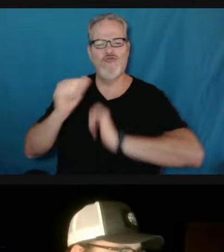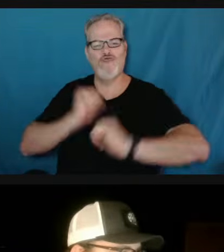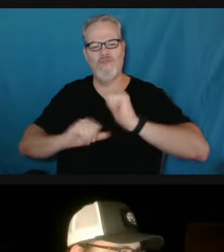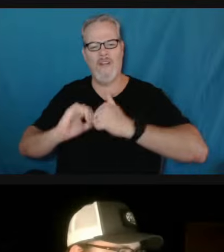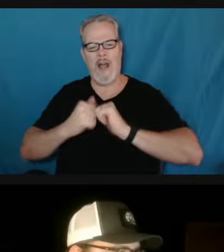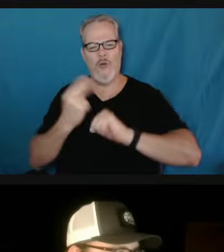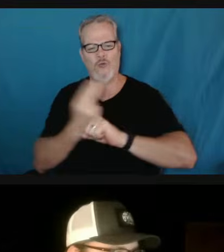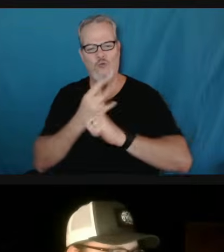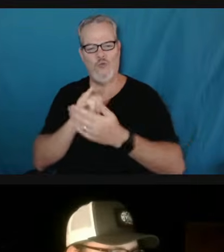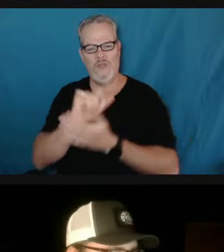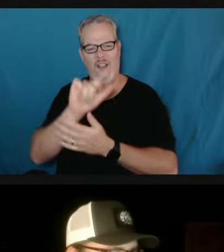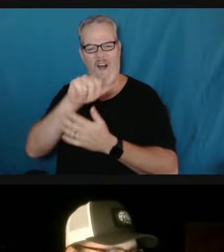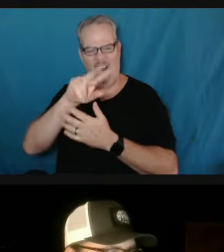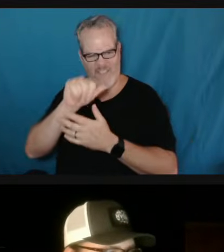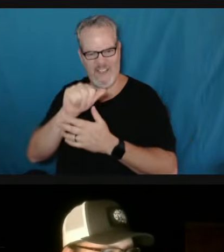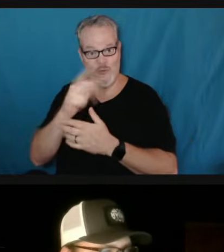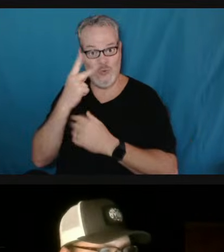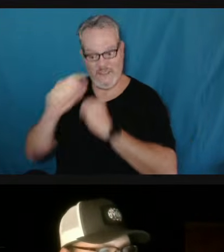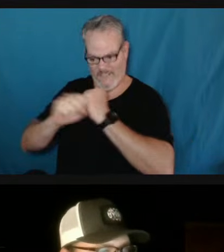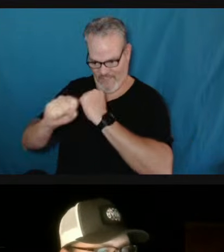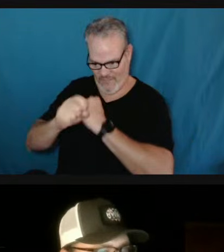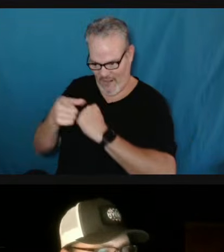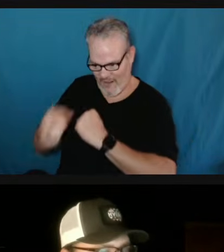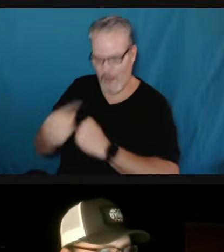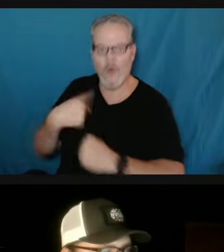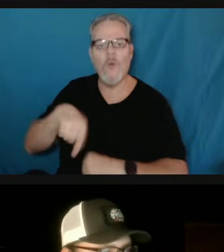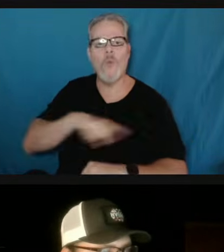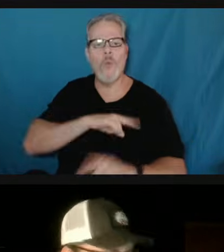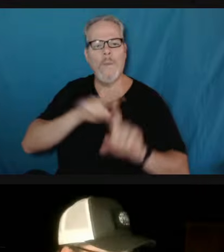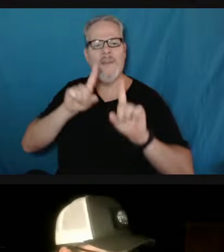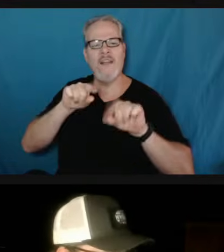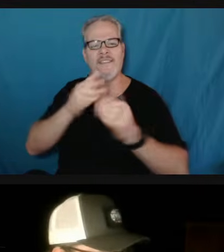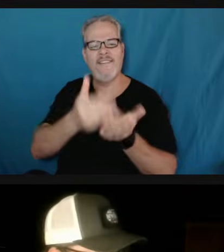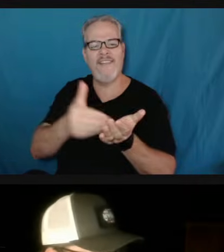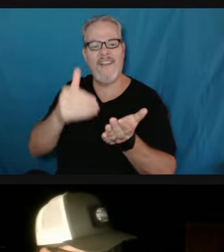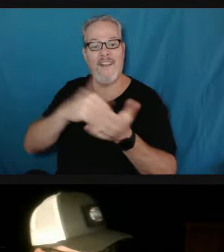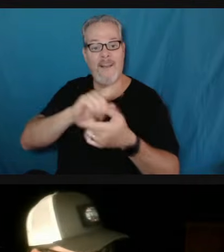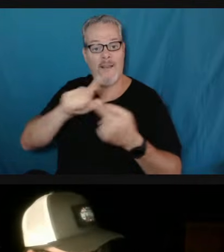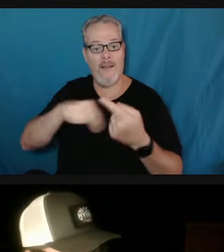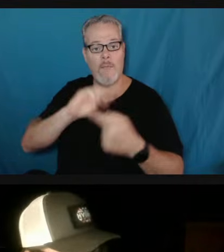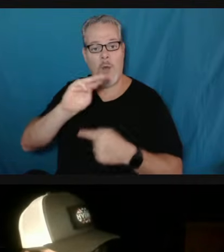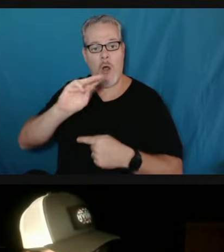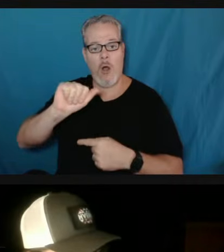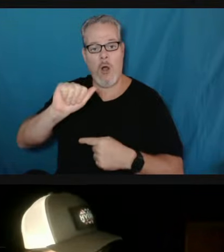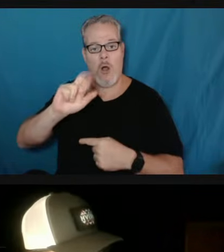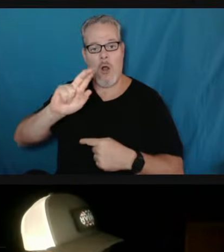their flyer. So we will be attending that again. That is on March 14th.